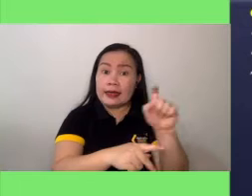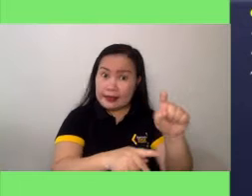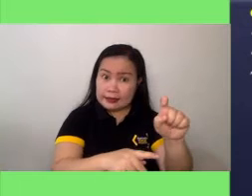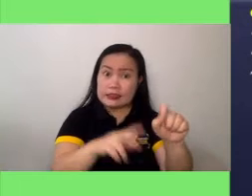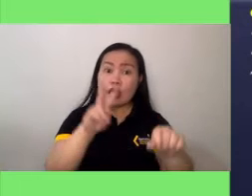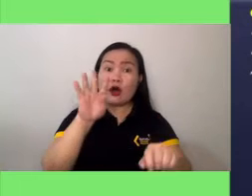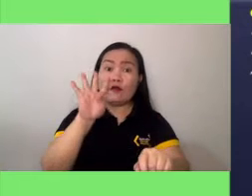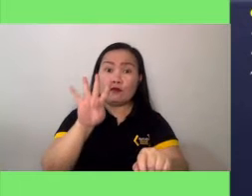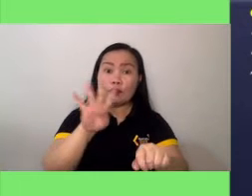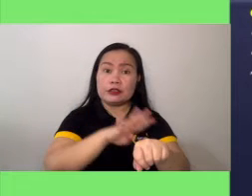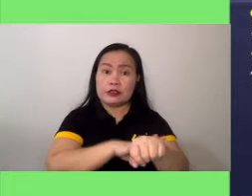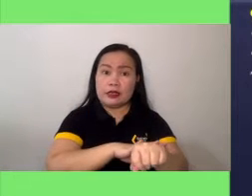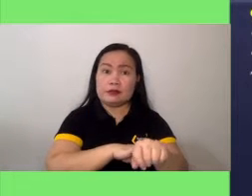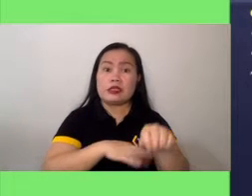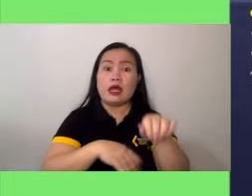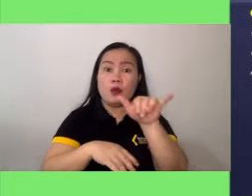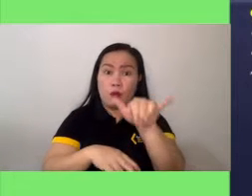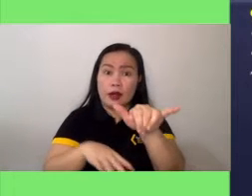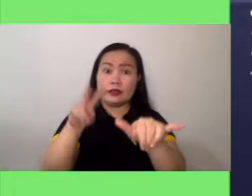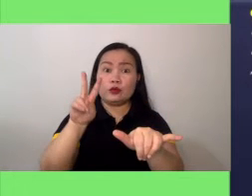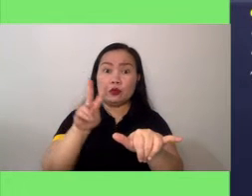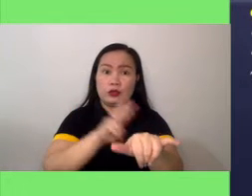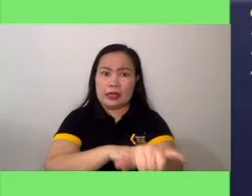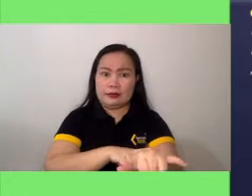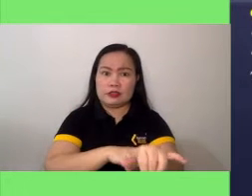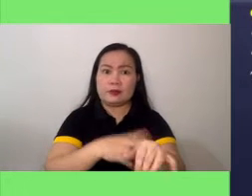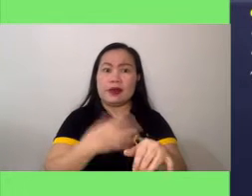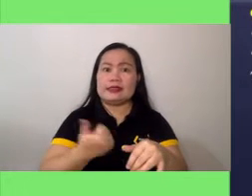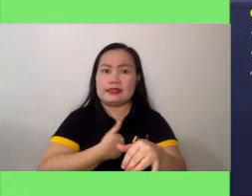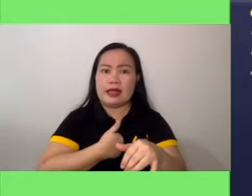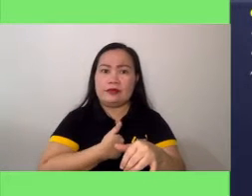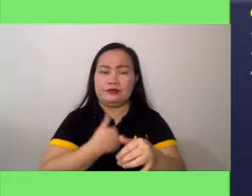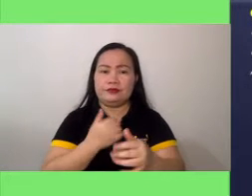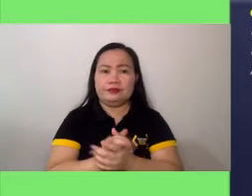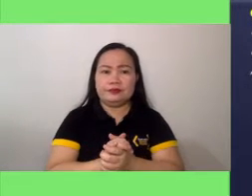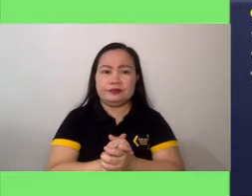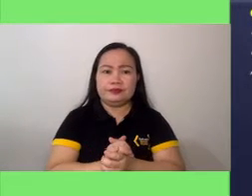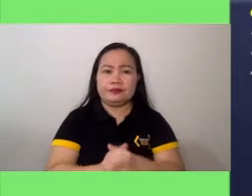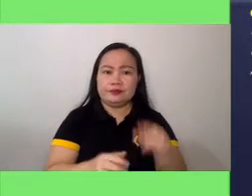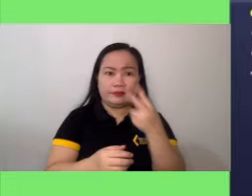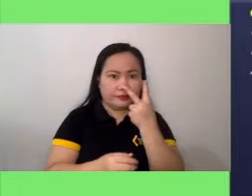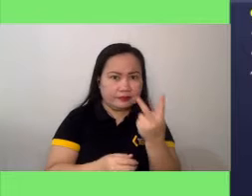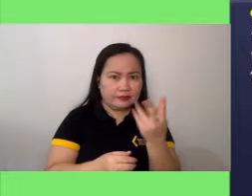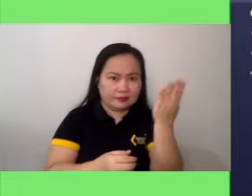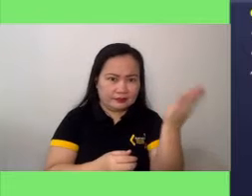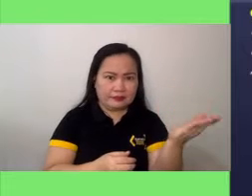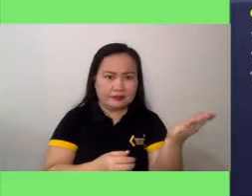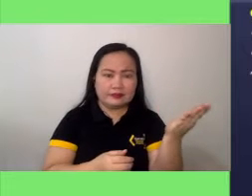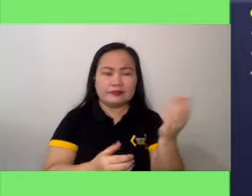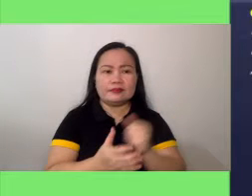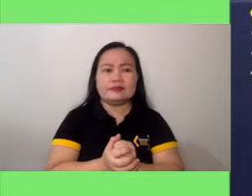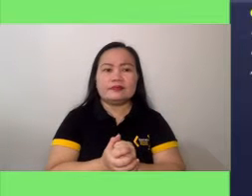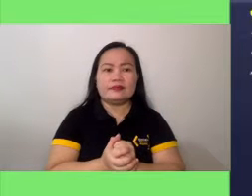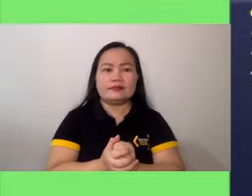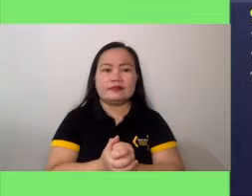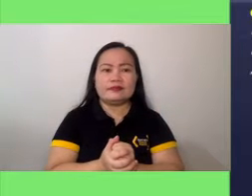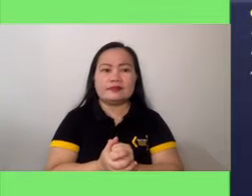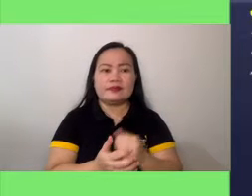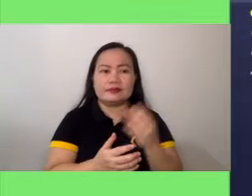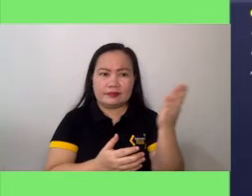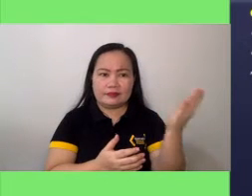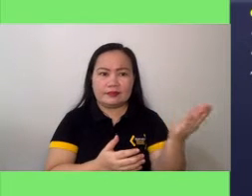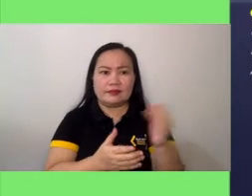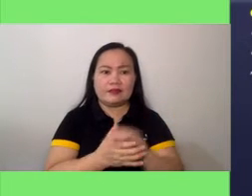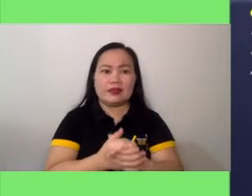4 times and then y 2 times. Okay? By itself, of course. And then, how about this? So,